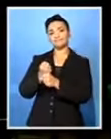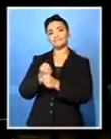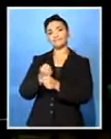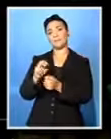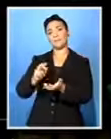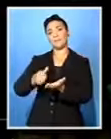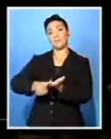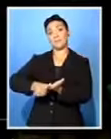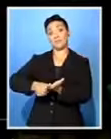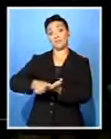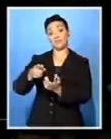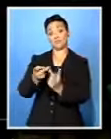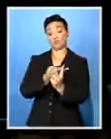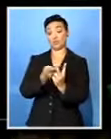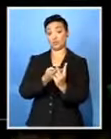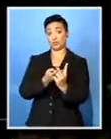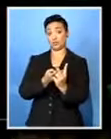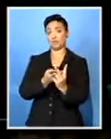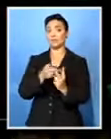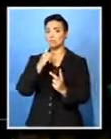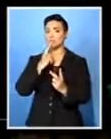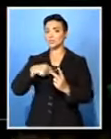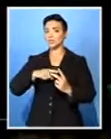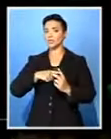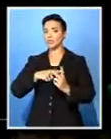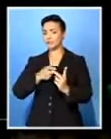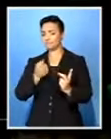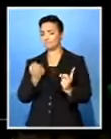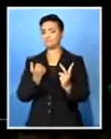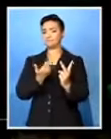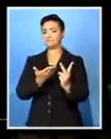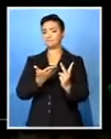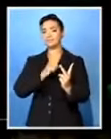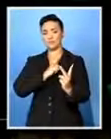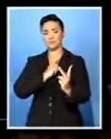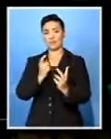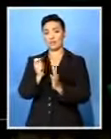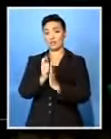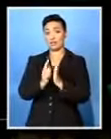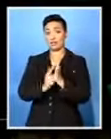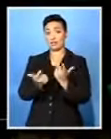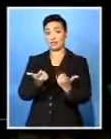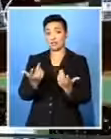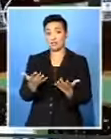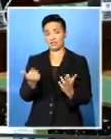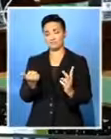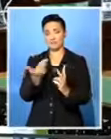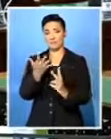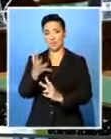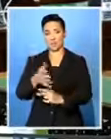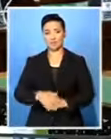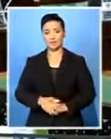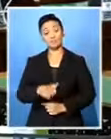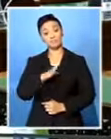Mr. Aguma and Mr. Motsoeneng. And arrangements are underway to institute urgent legal action if necessary.